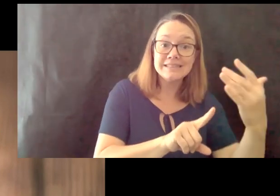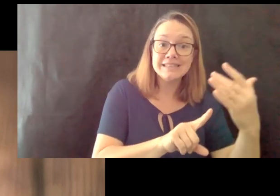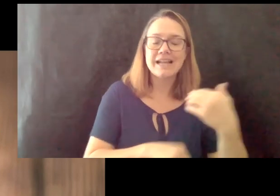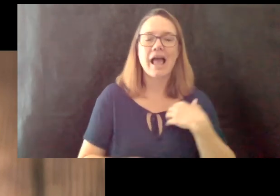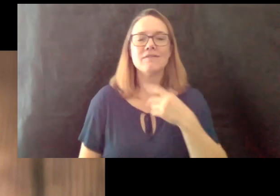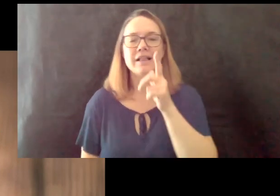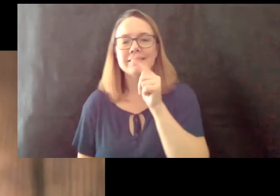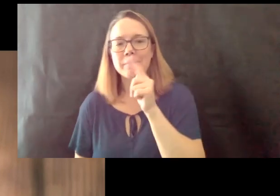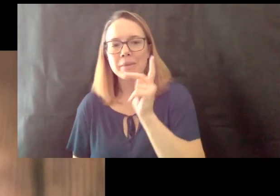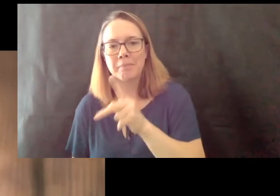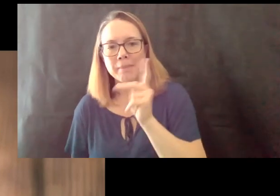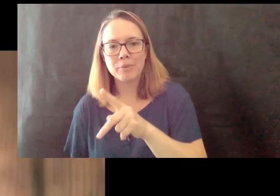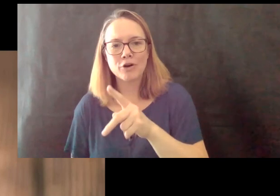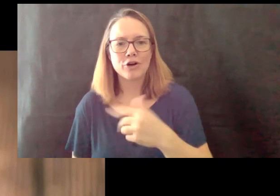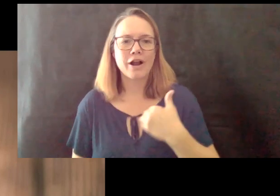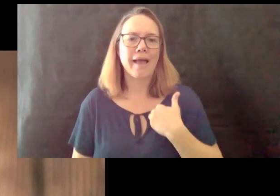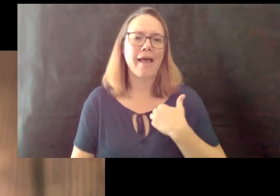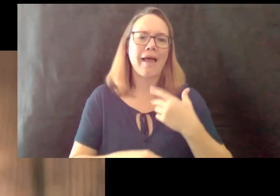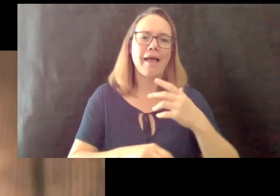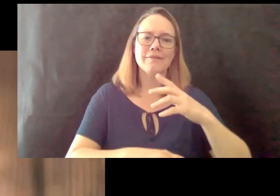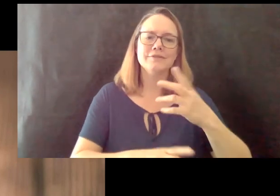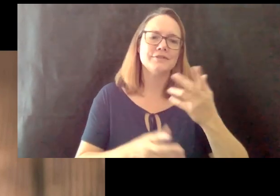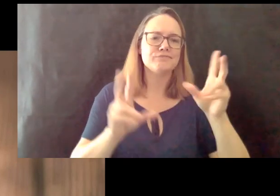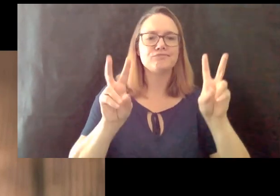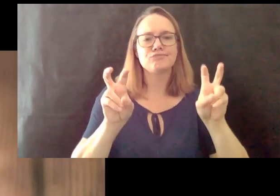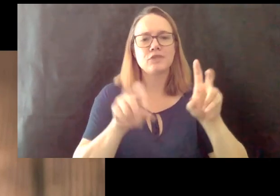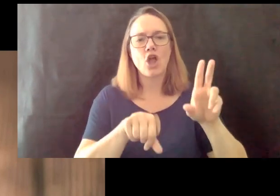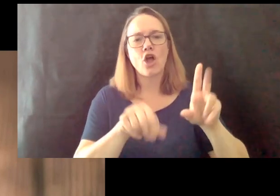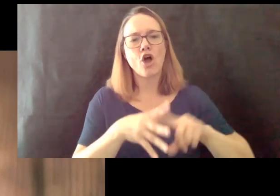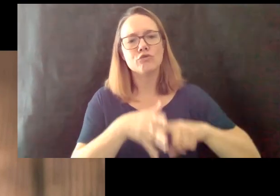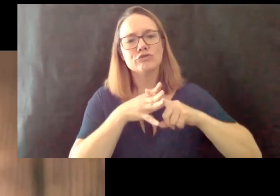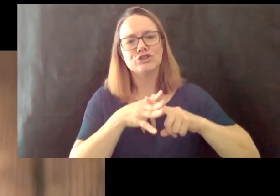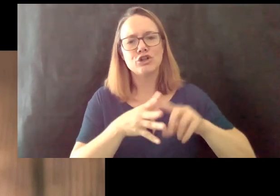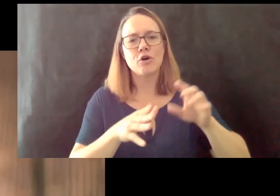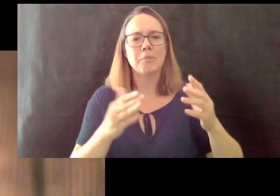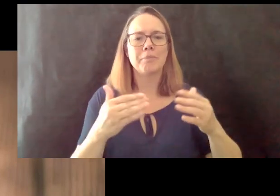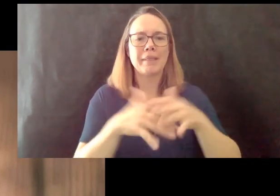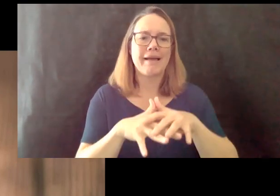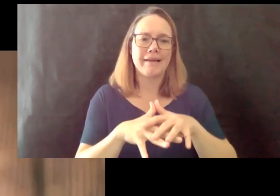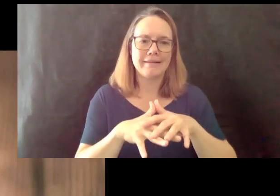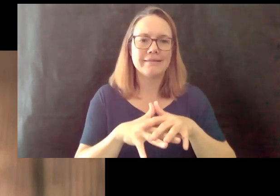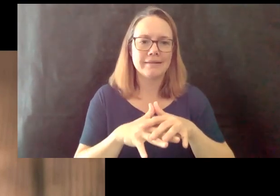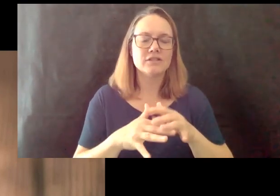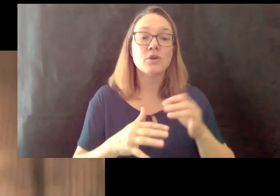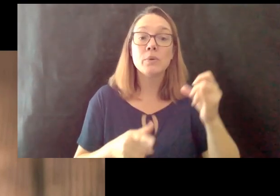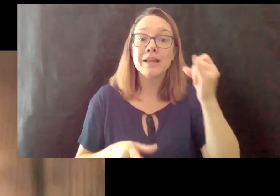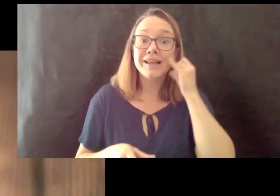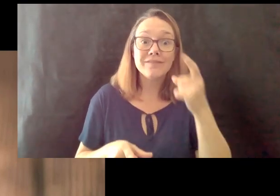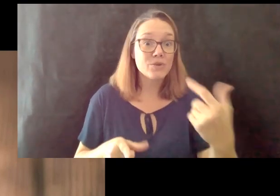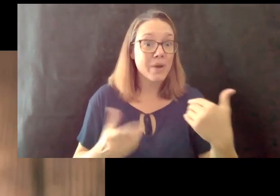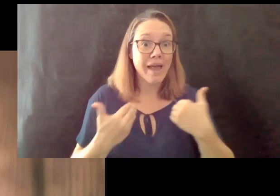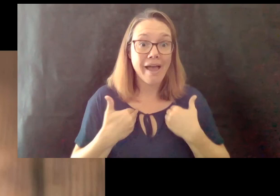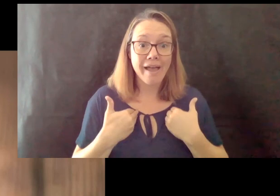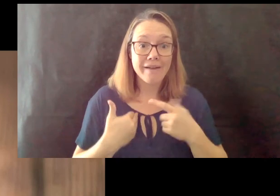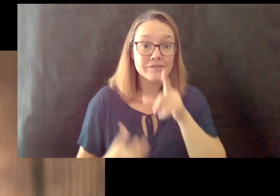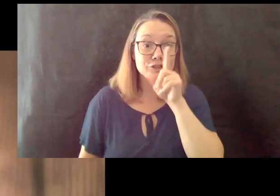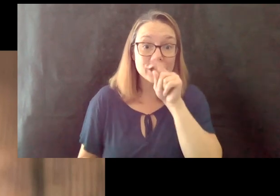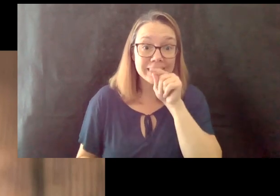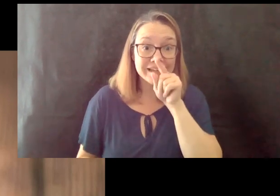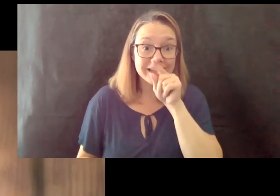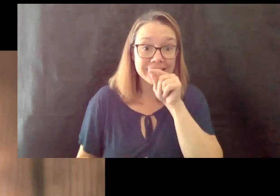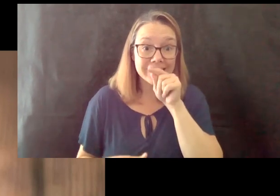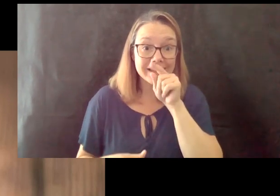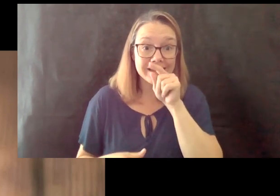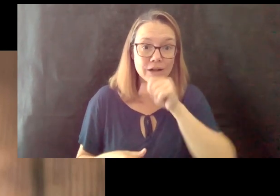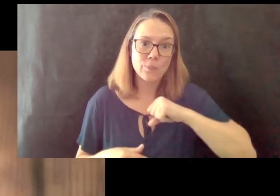mix. They have lemon pepper. They have an original table blend. Basically what I'm trying to say is, you know, if